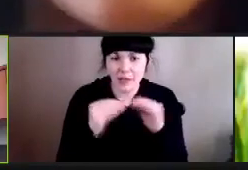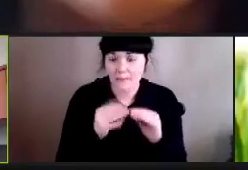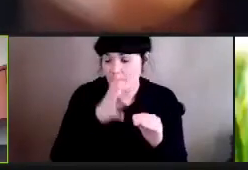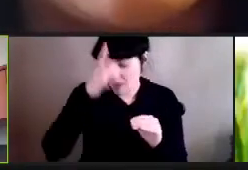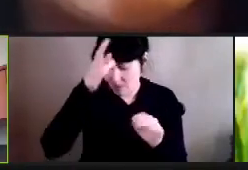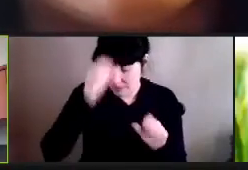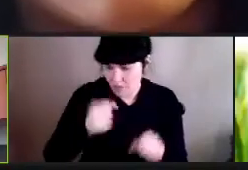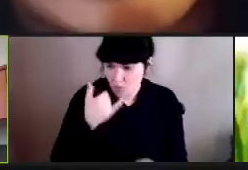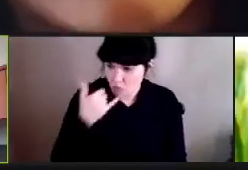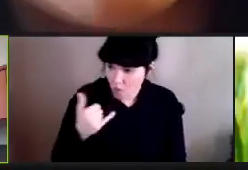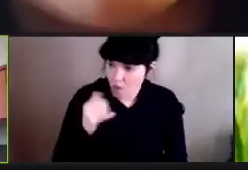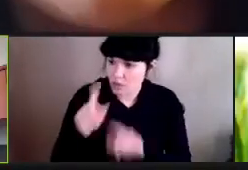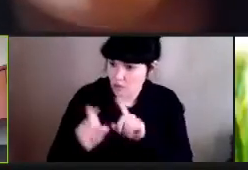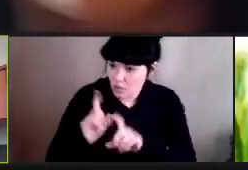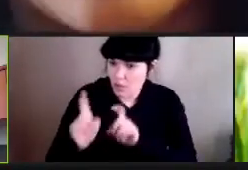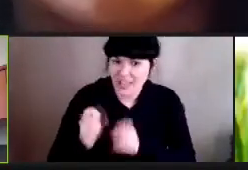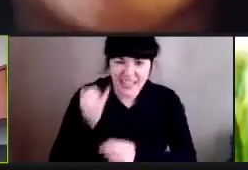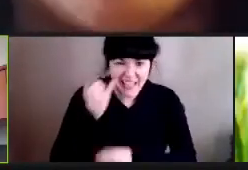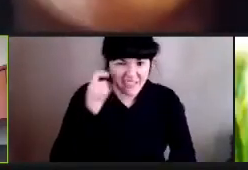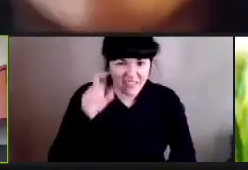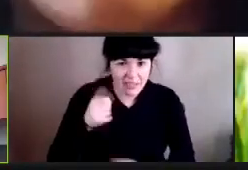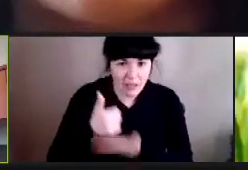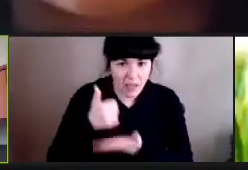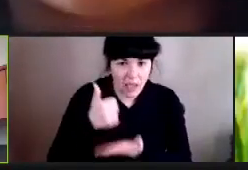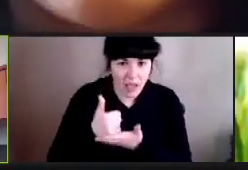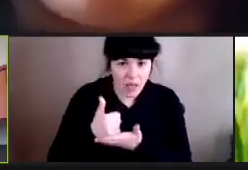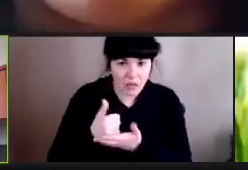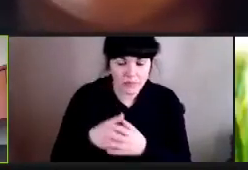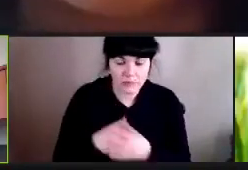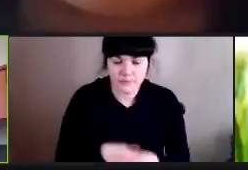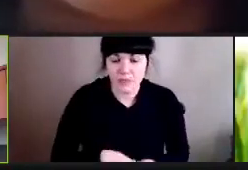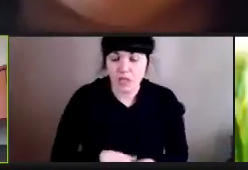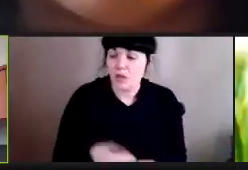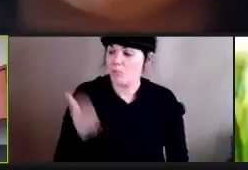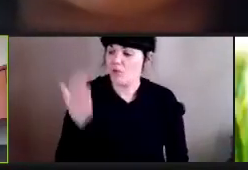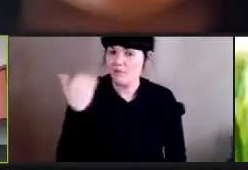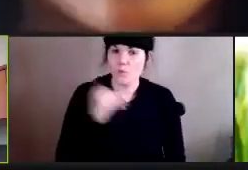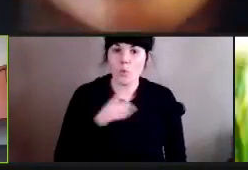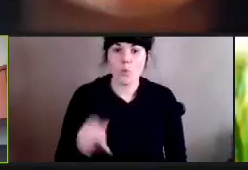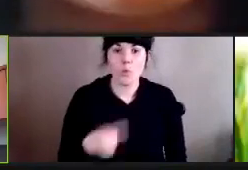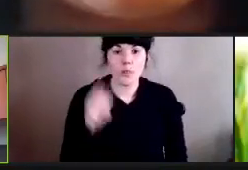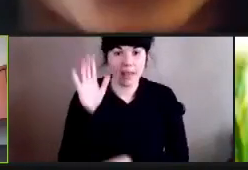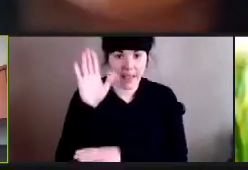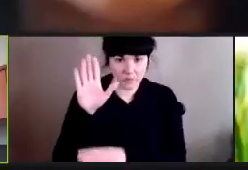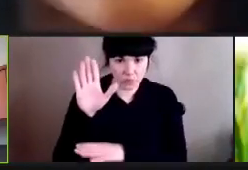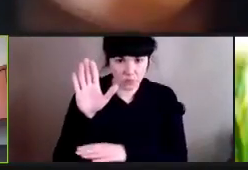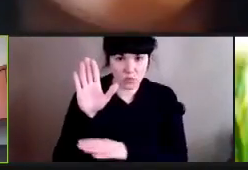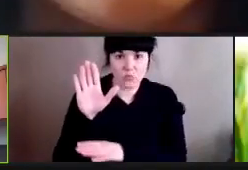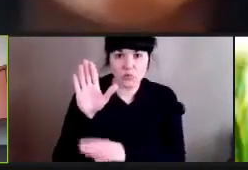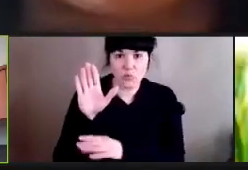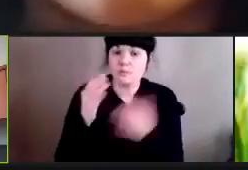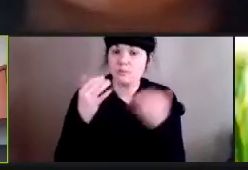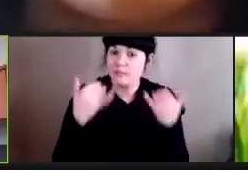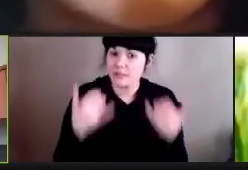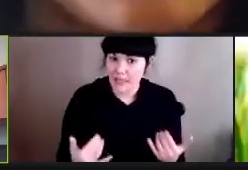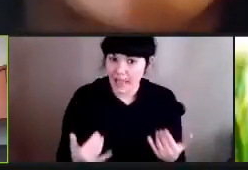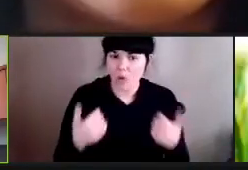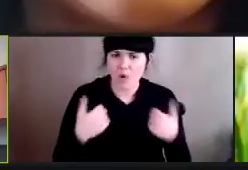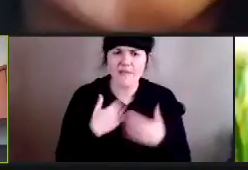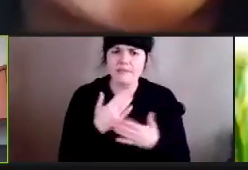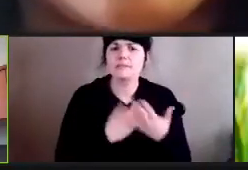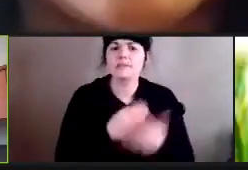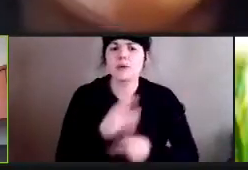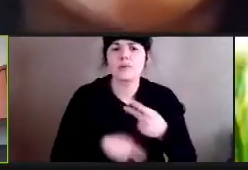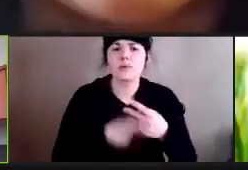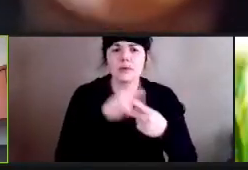the hotline generally was in the afternoons. Now we've opened up so that we have some form of interaction all day where families can call